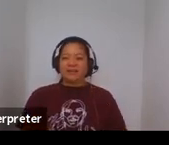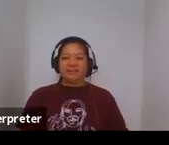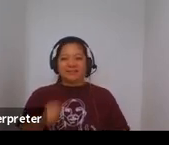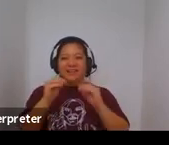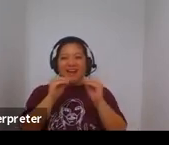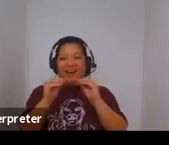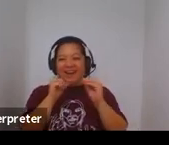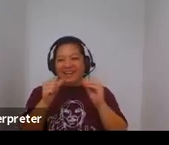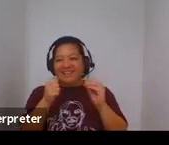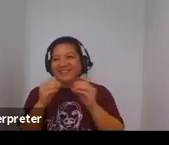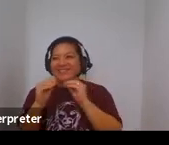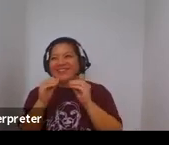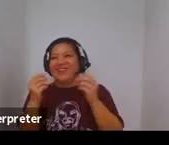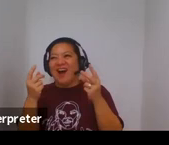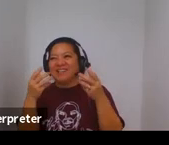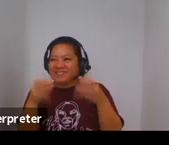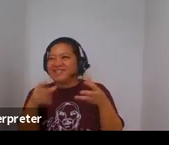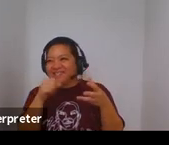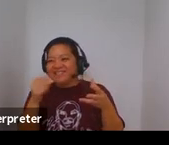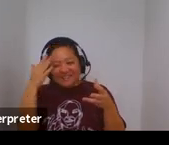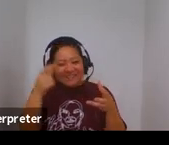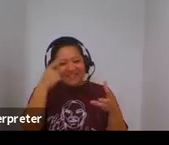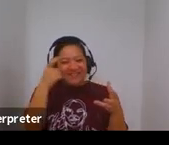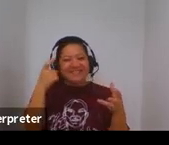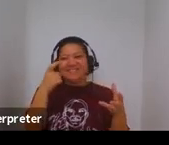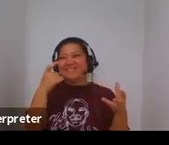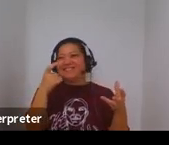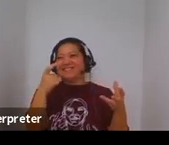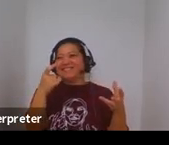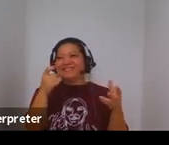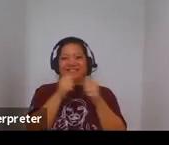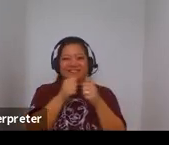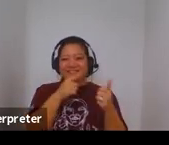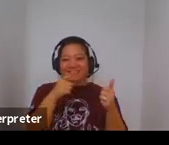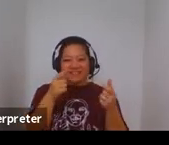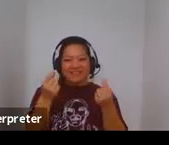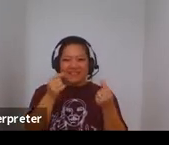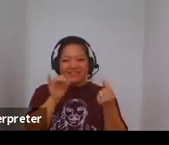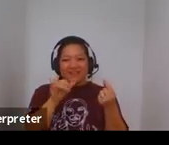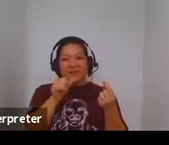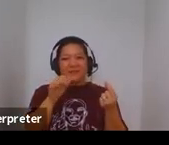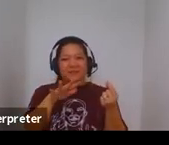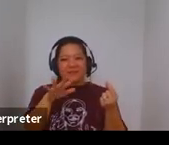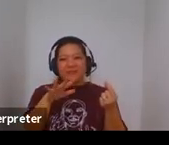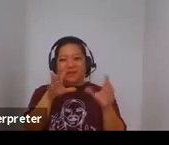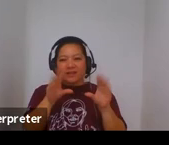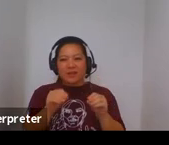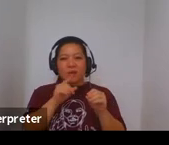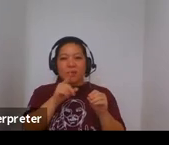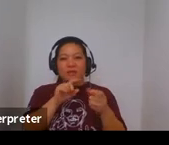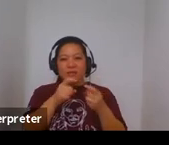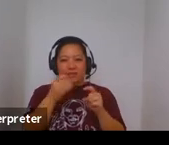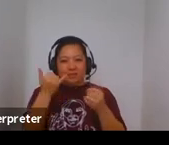zero tolerance policy because when you do that, you actually shut down real